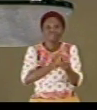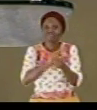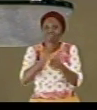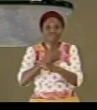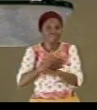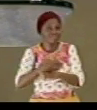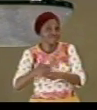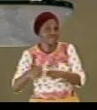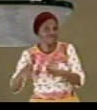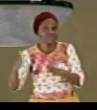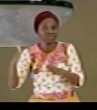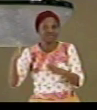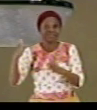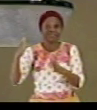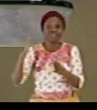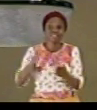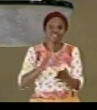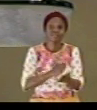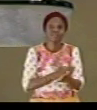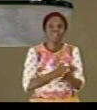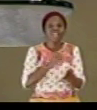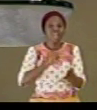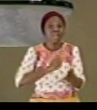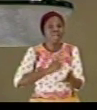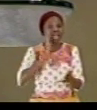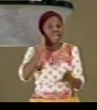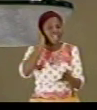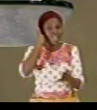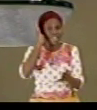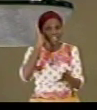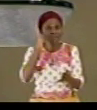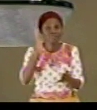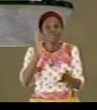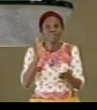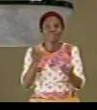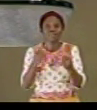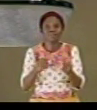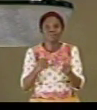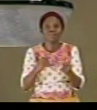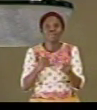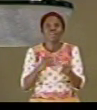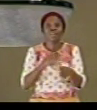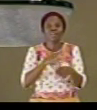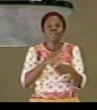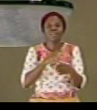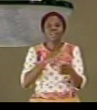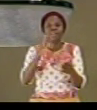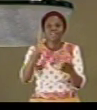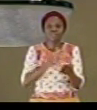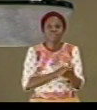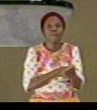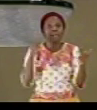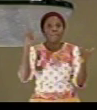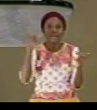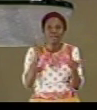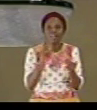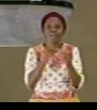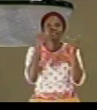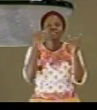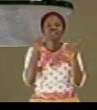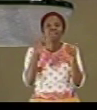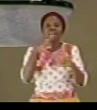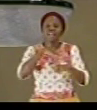past. Find me conqueror, and in His own image, perfected